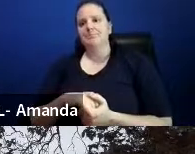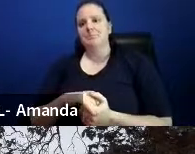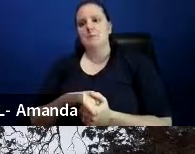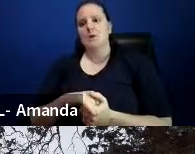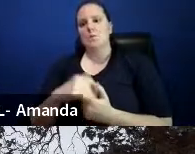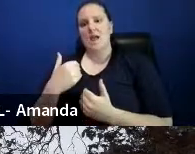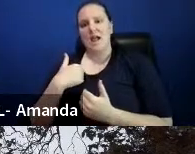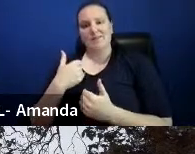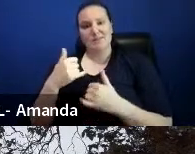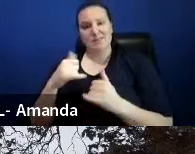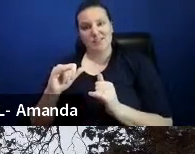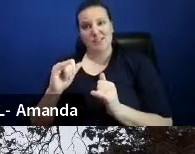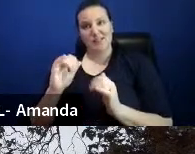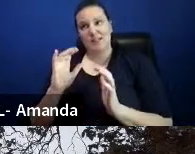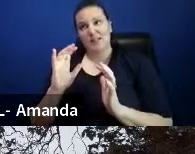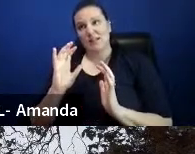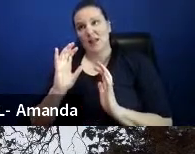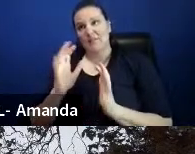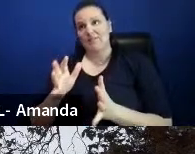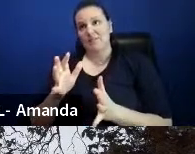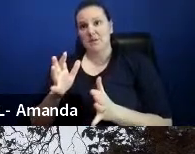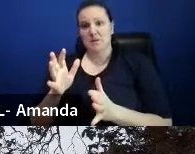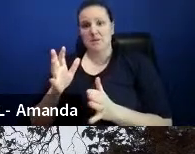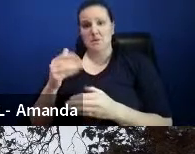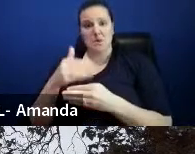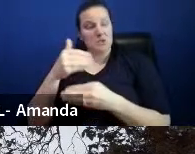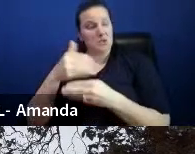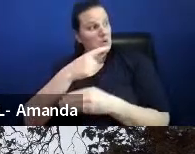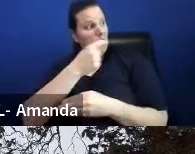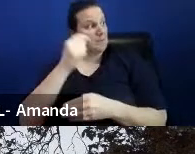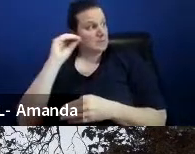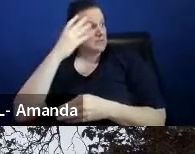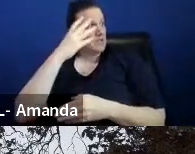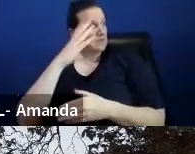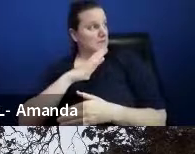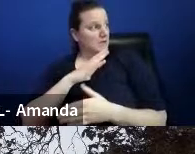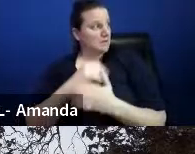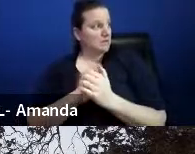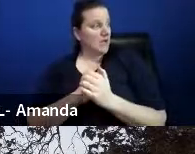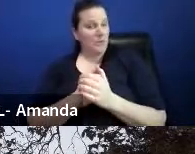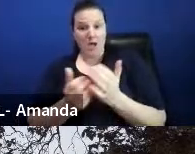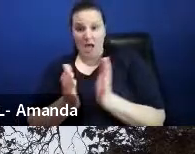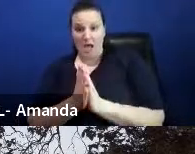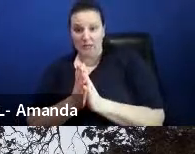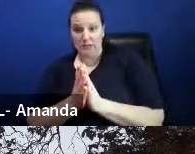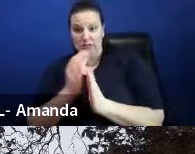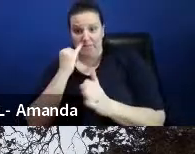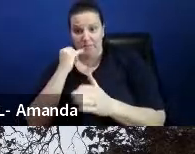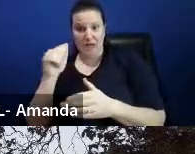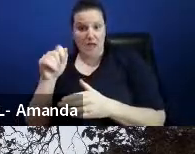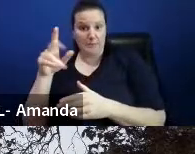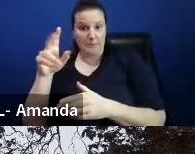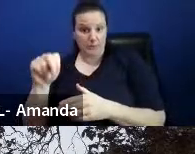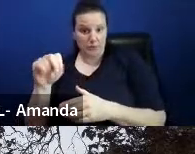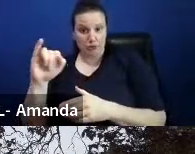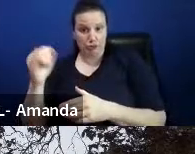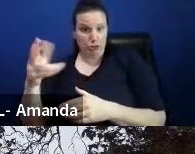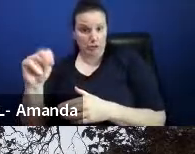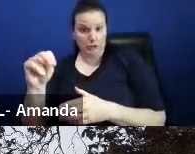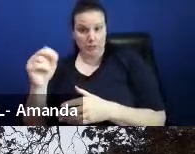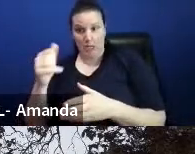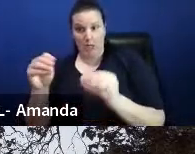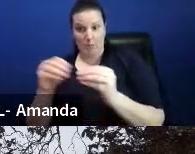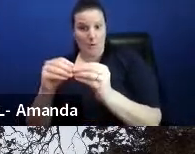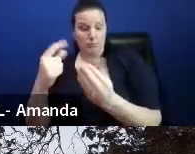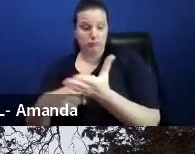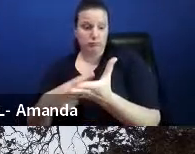is still what looks like out my window a little bit of sunshine. So maybe I will just ask if Administrator Johnson, you have anything that